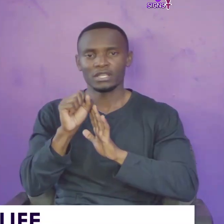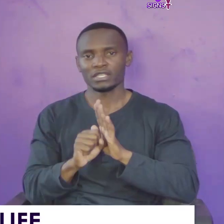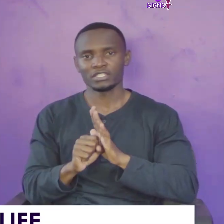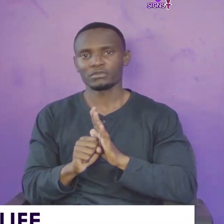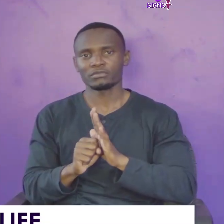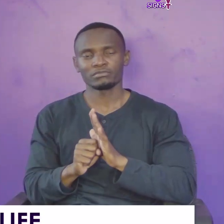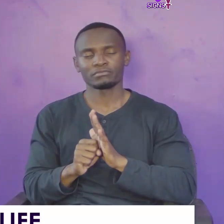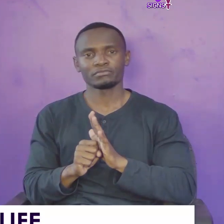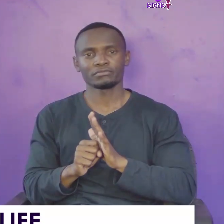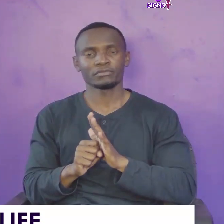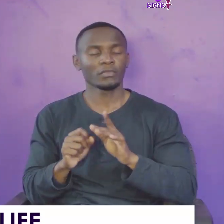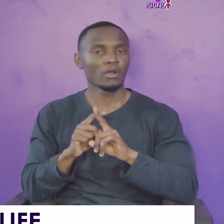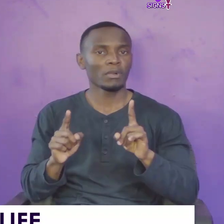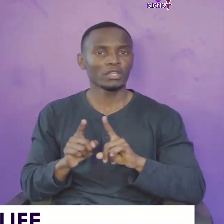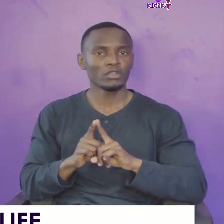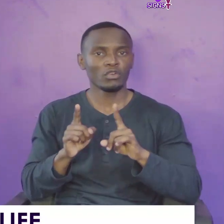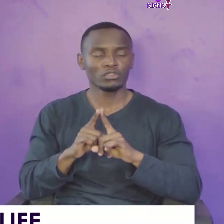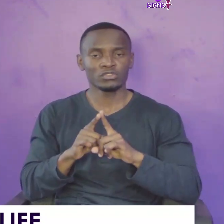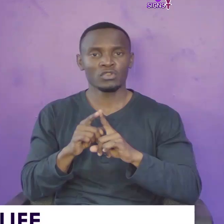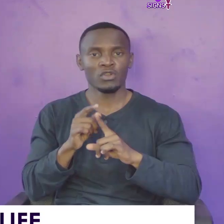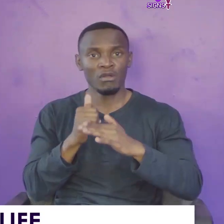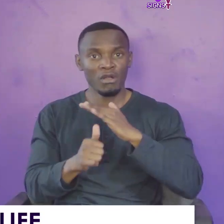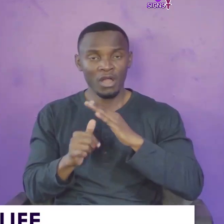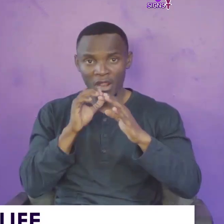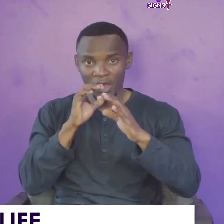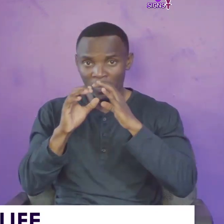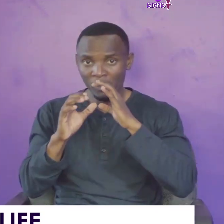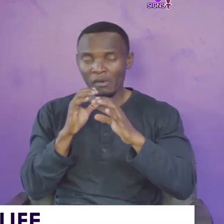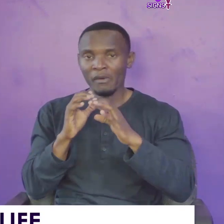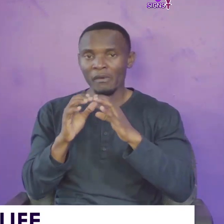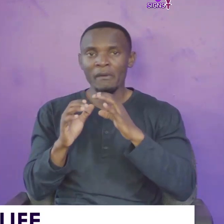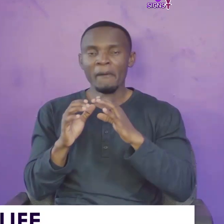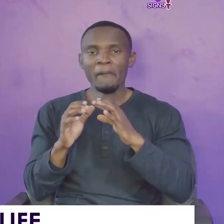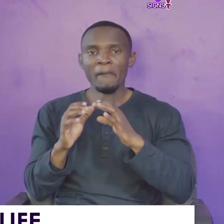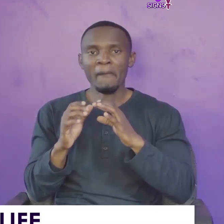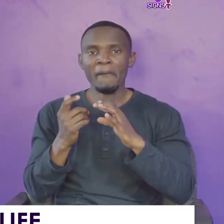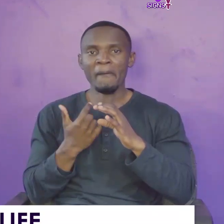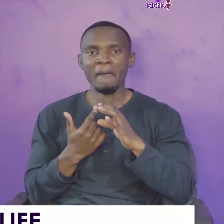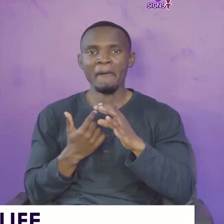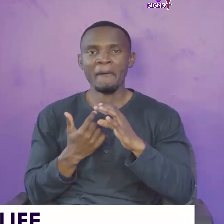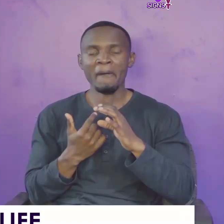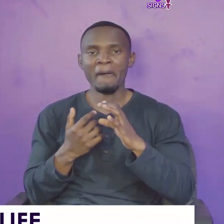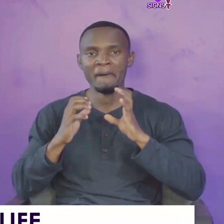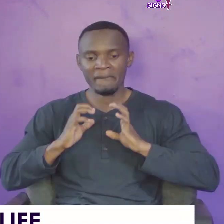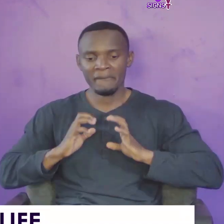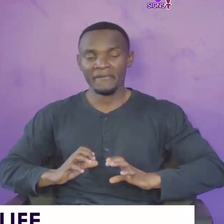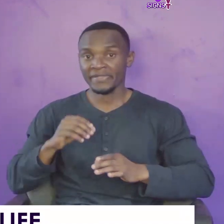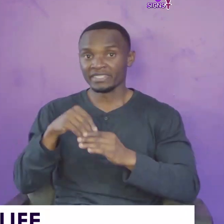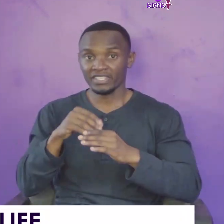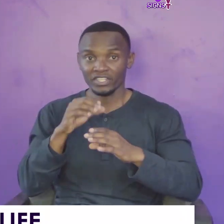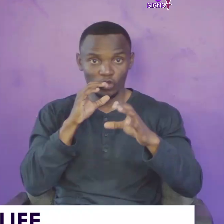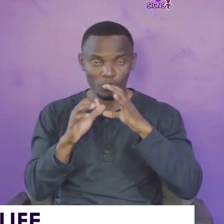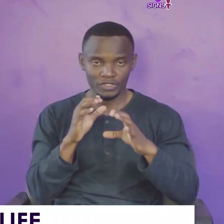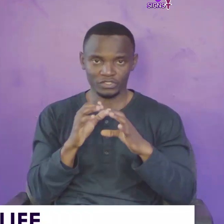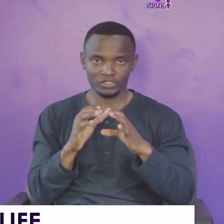said before. Okay. But now, majoring on communication, now that you've brought it up, Yeah. Ethics in communication